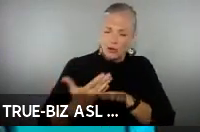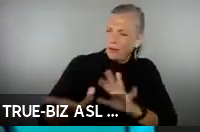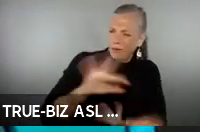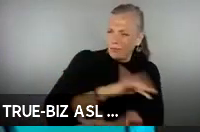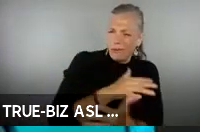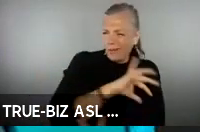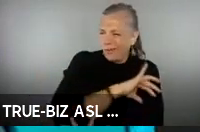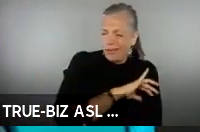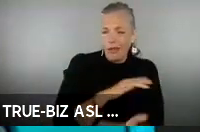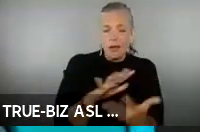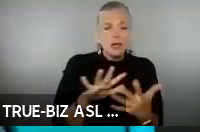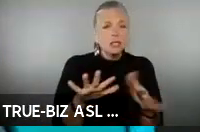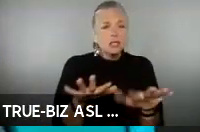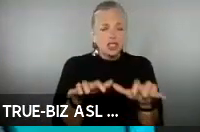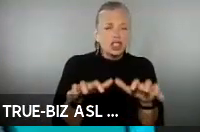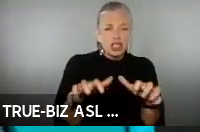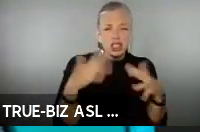Me?